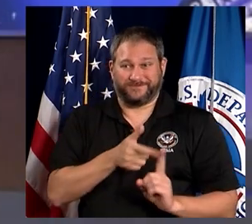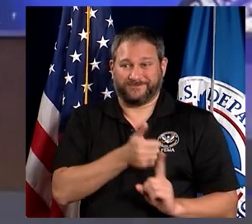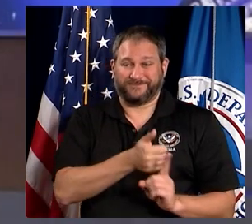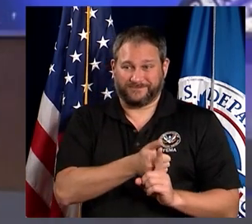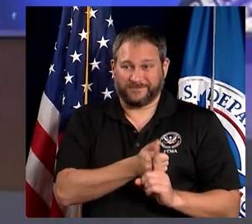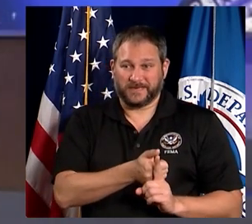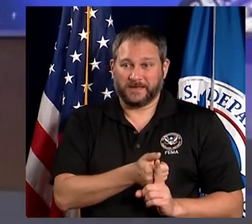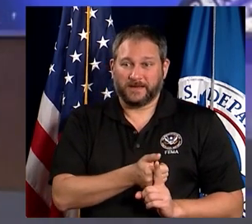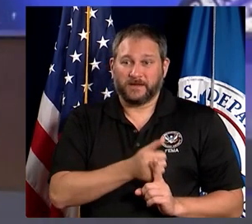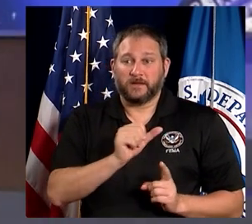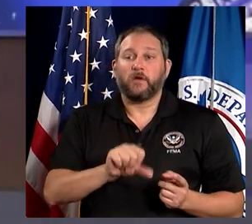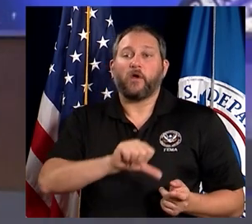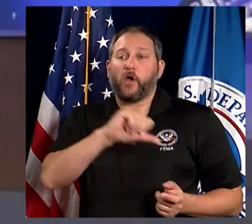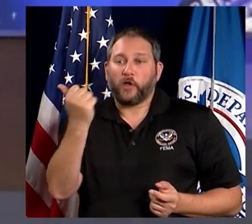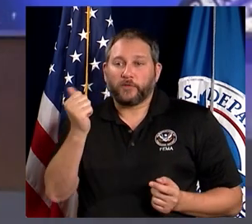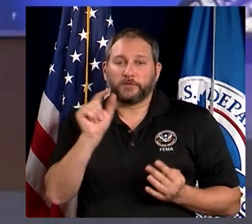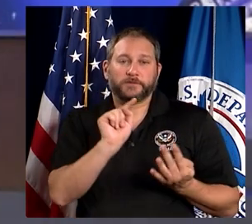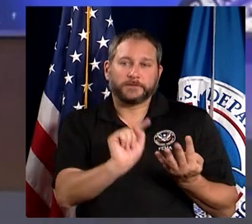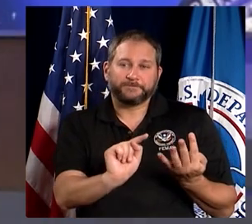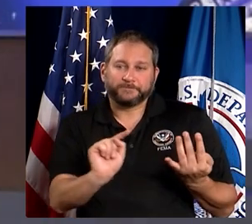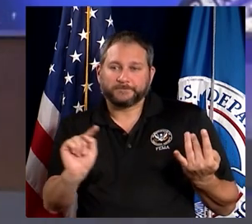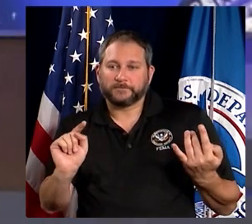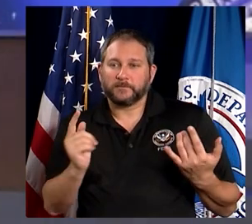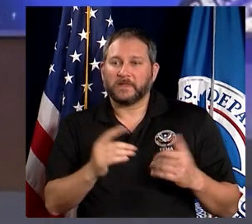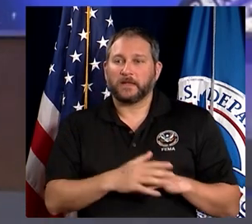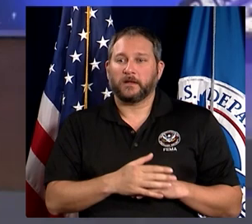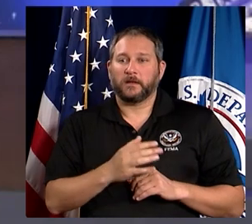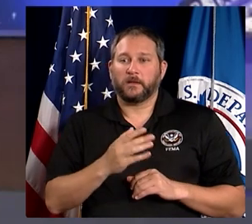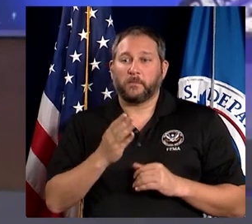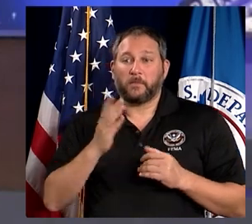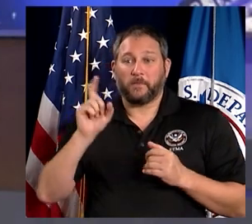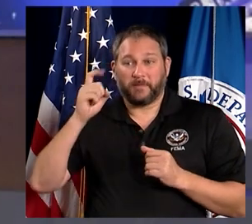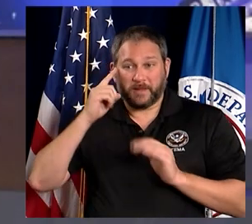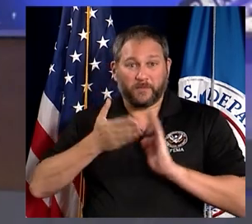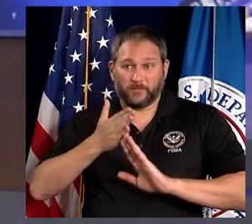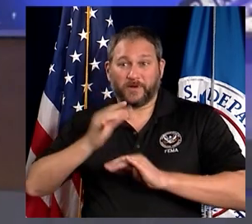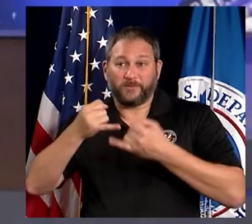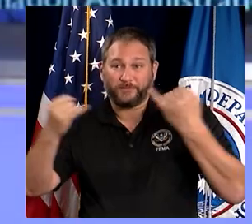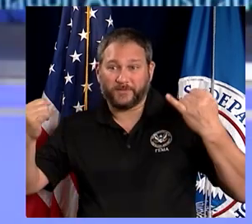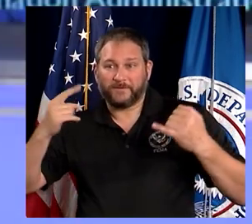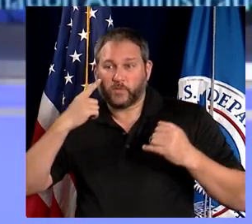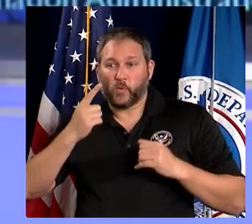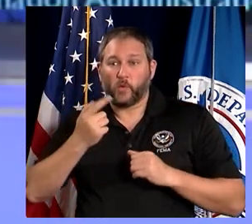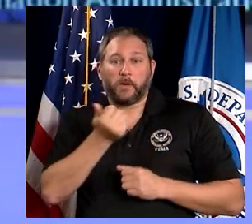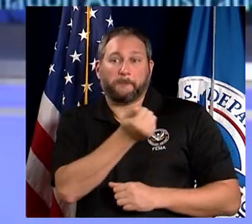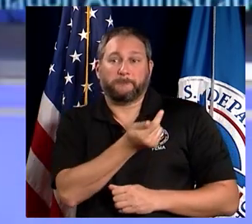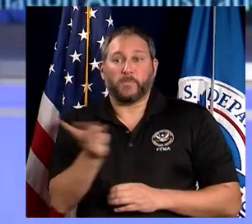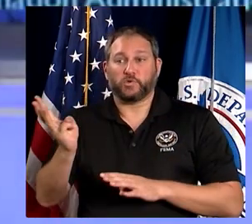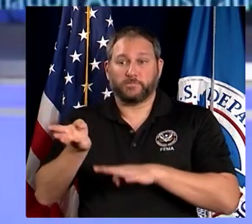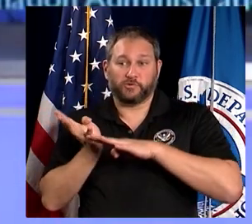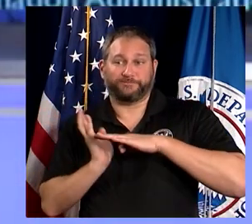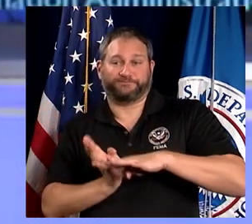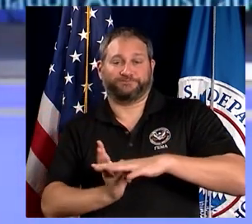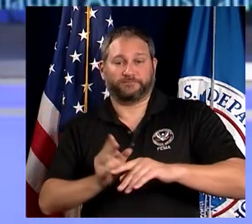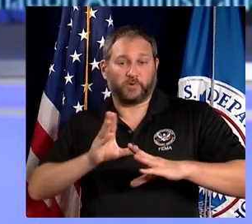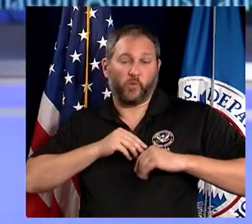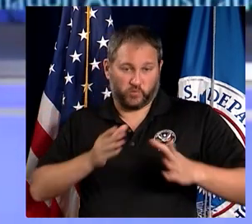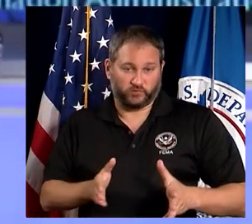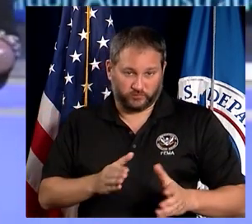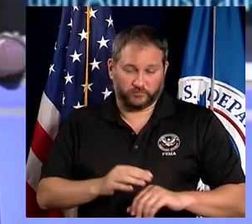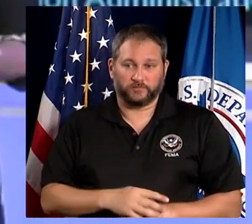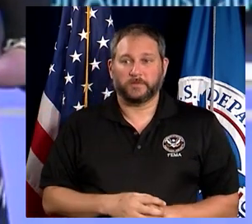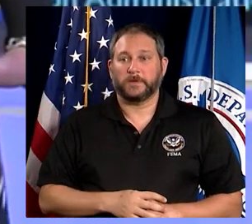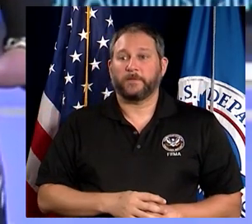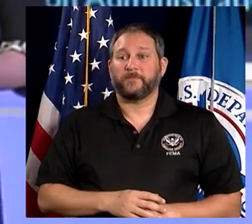that we have. They also operate the wires for multiple transmission owners. As their name suggests,